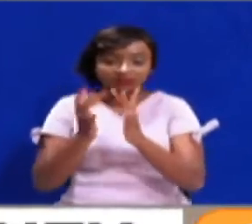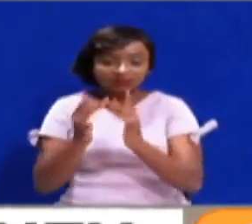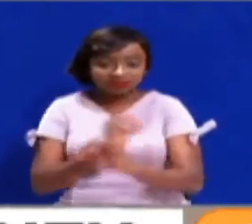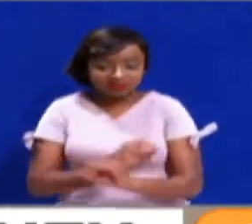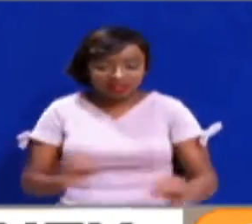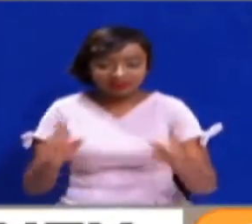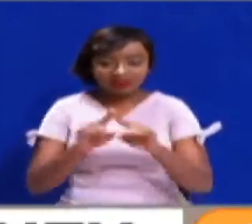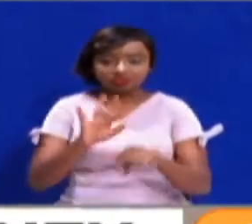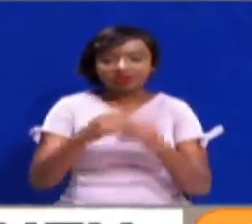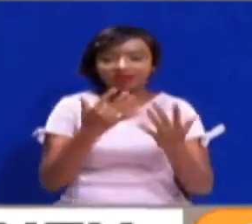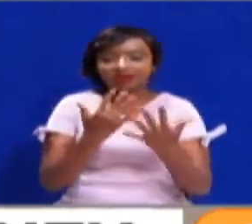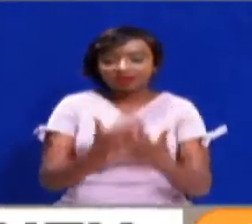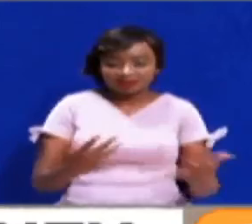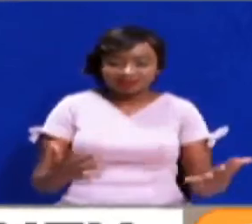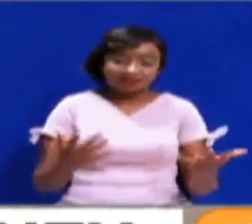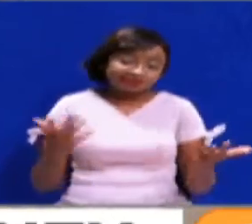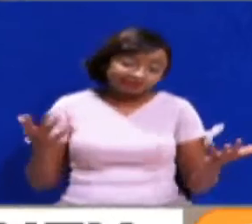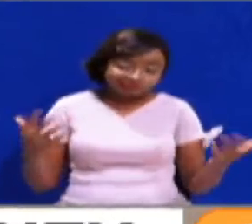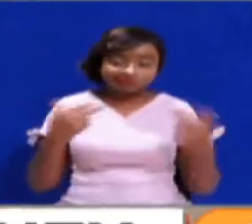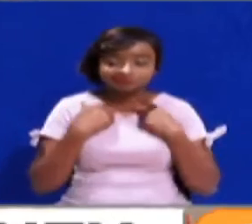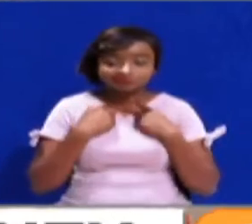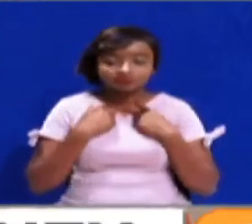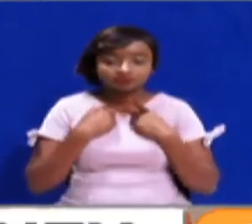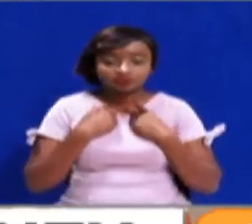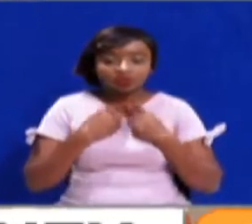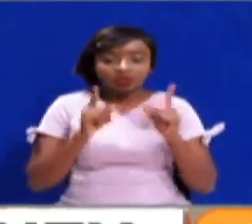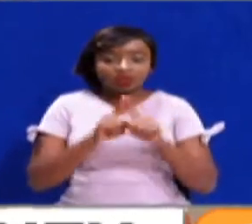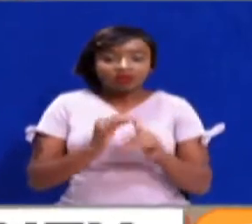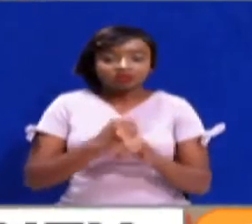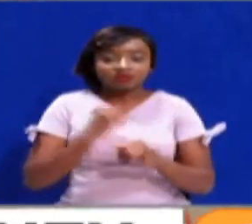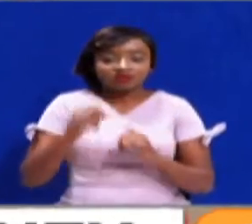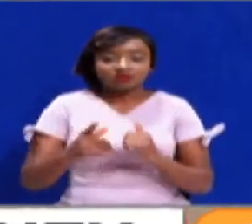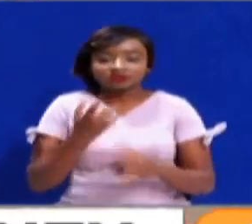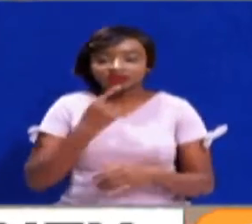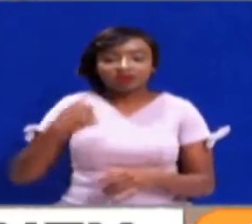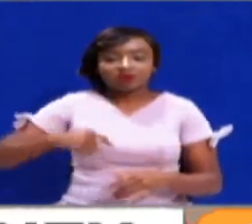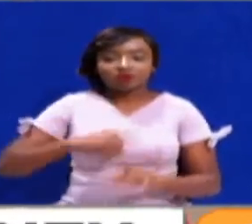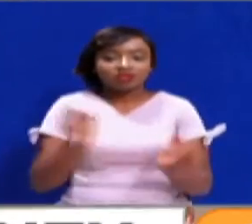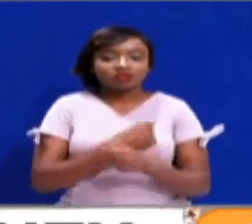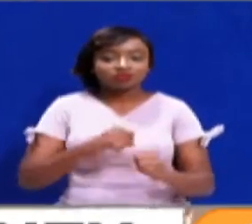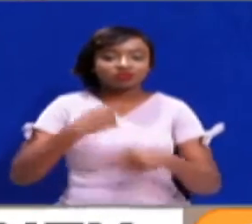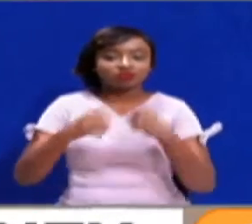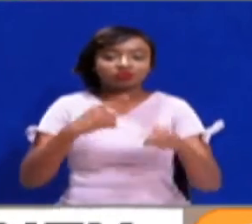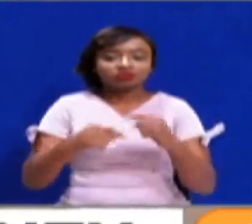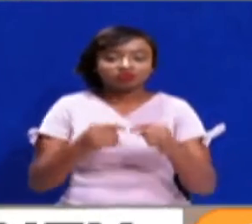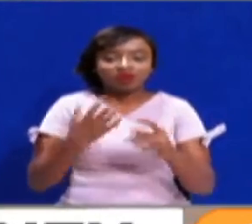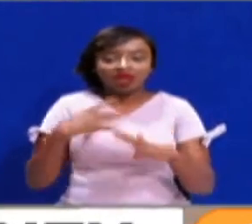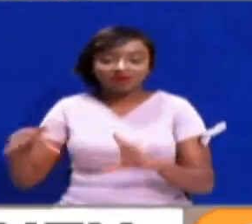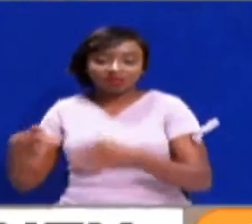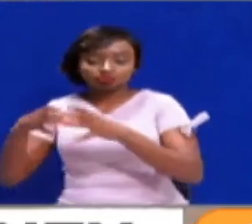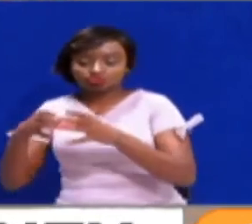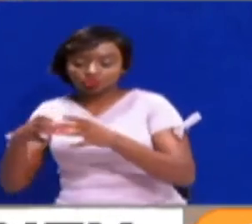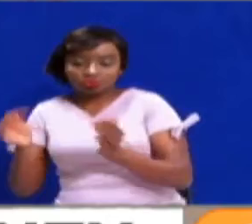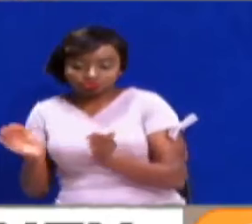and have the equipment to do it is also coming out in the universities. And WASU spoke about this, saying we cannot continue having just a small